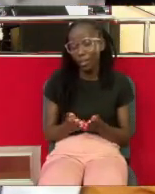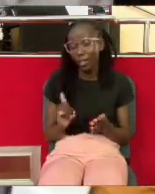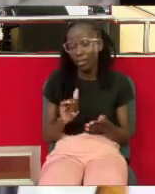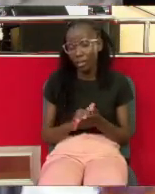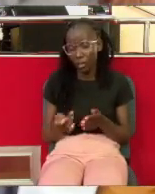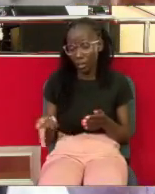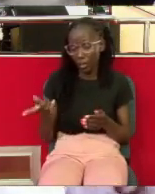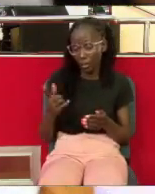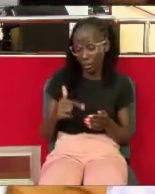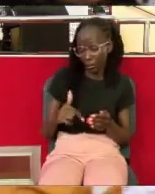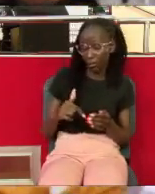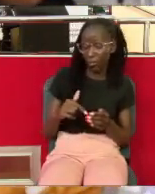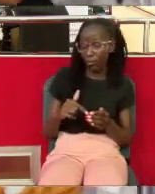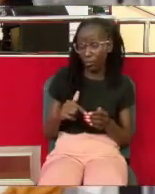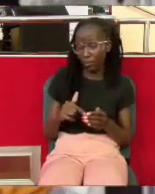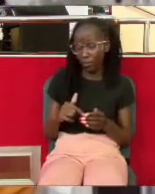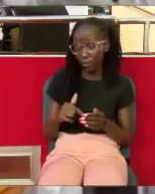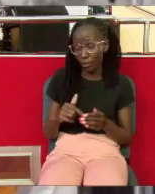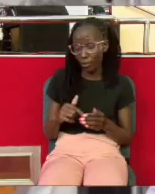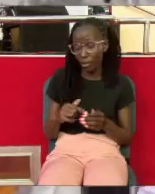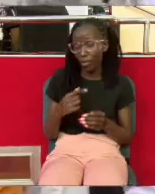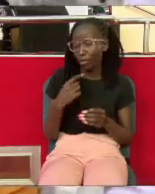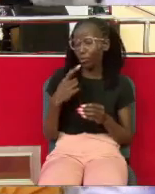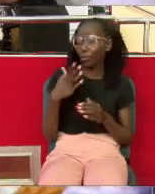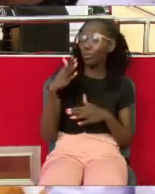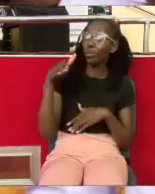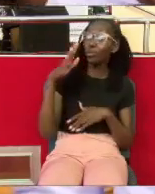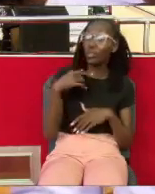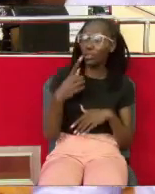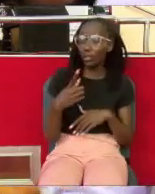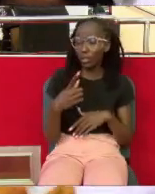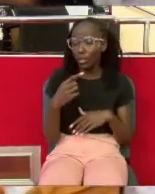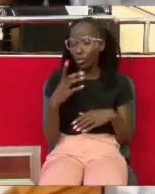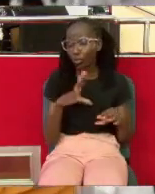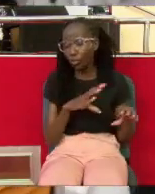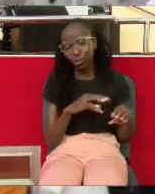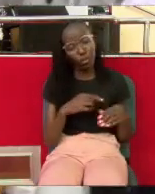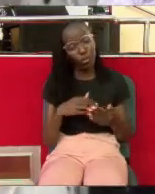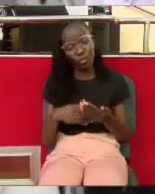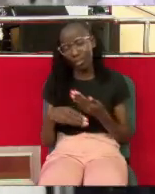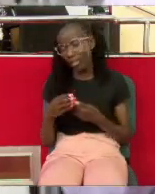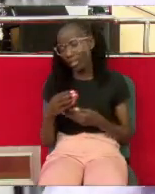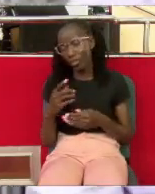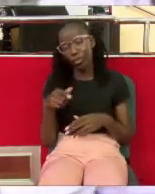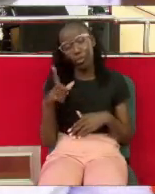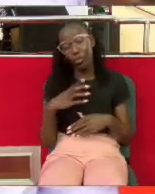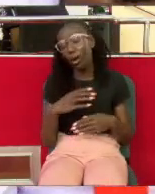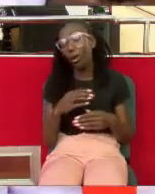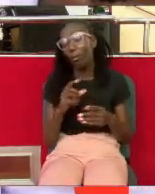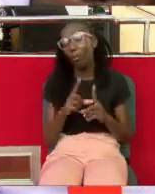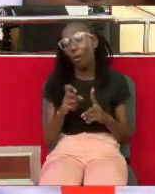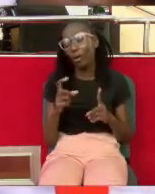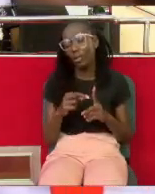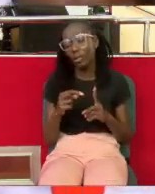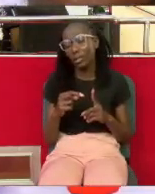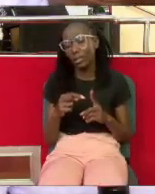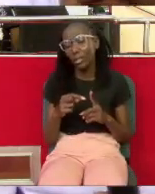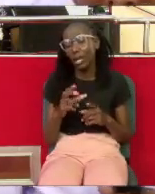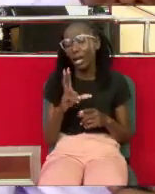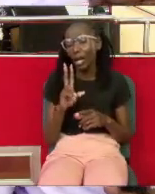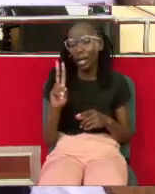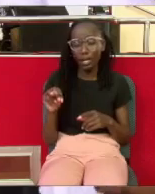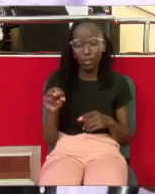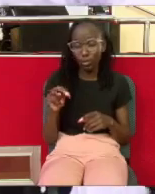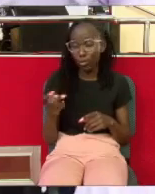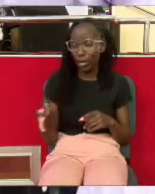Father. You have said that you shall not send your word, and that it shall not return to